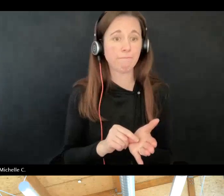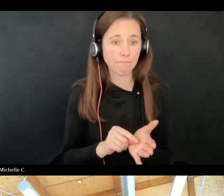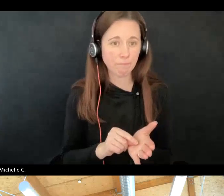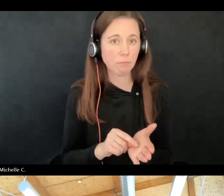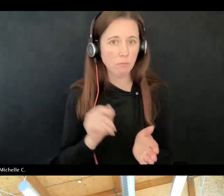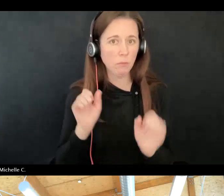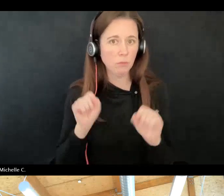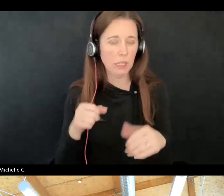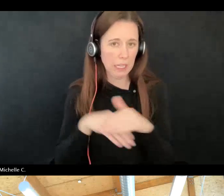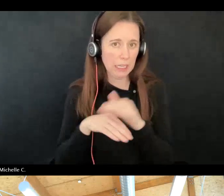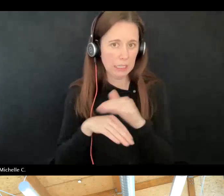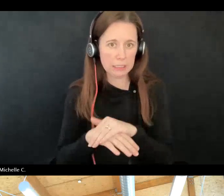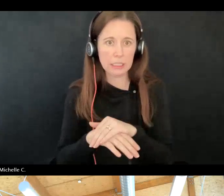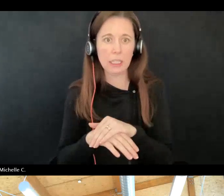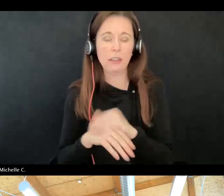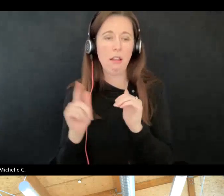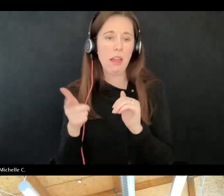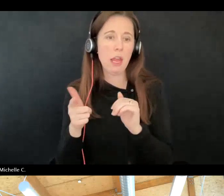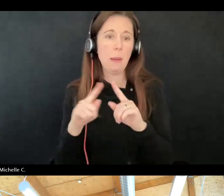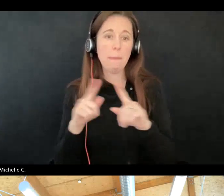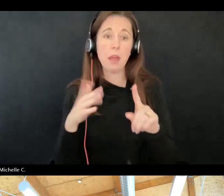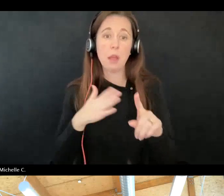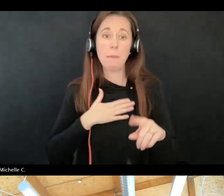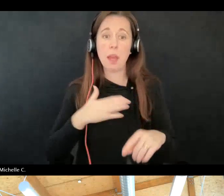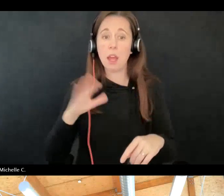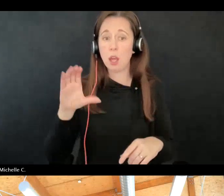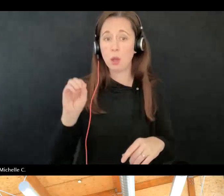Salisbury University just published